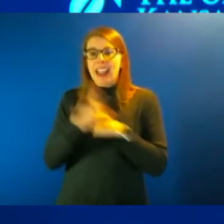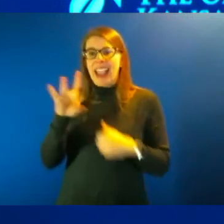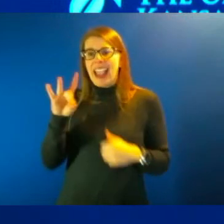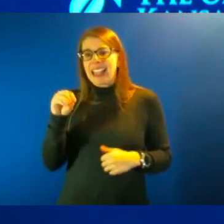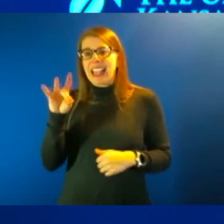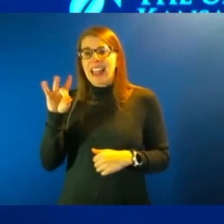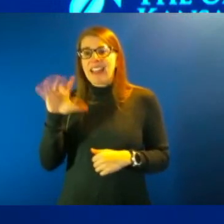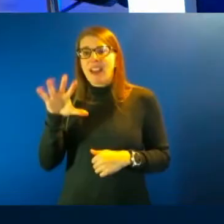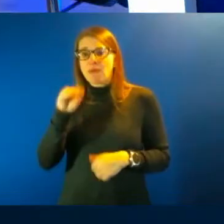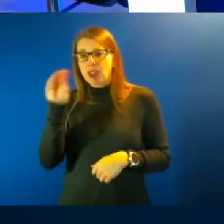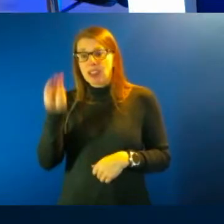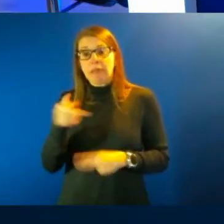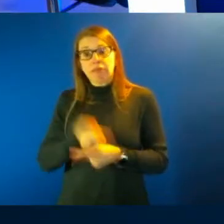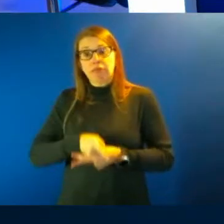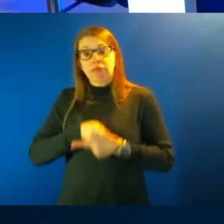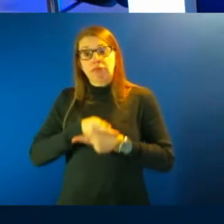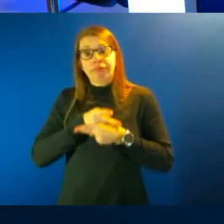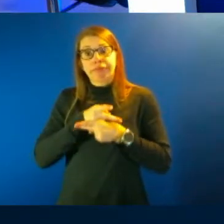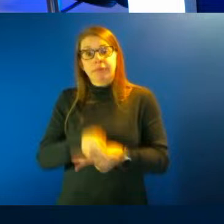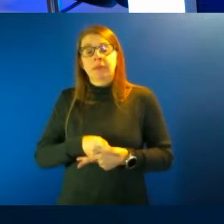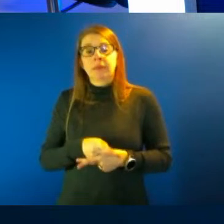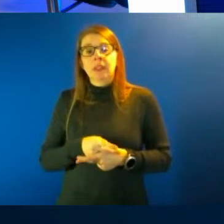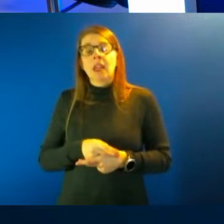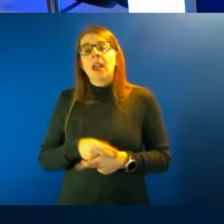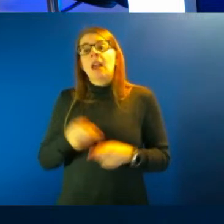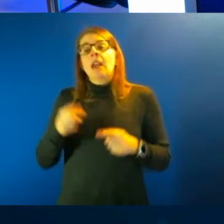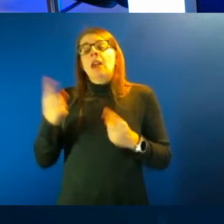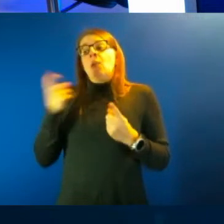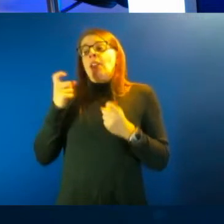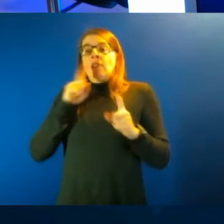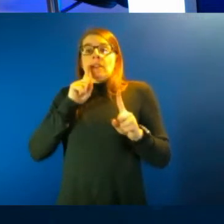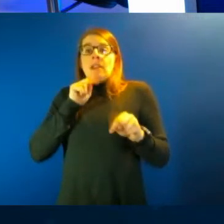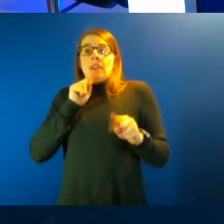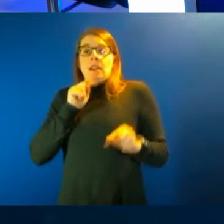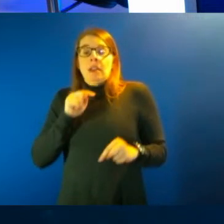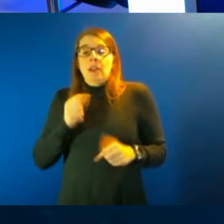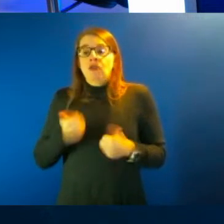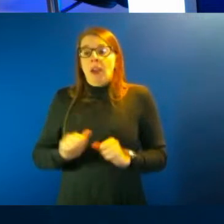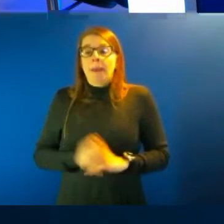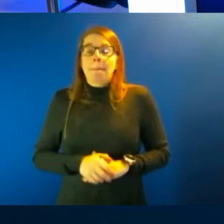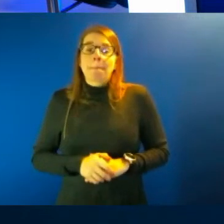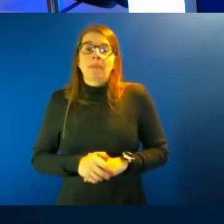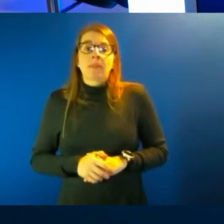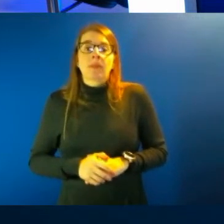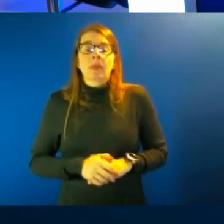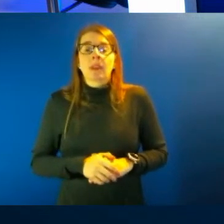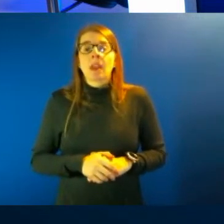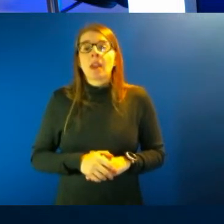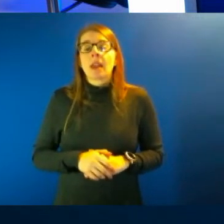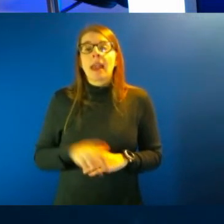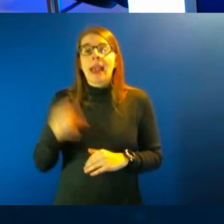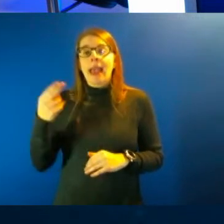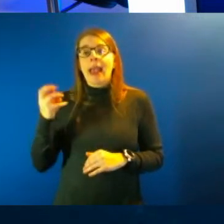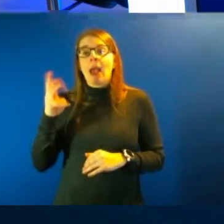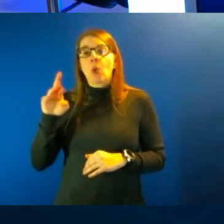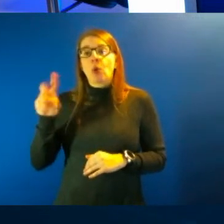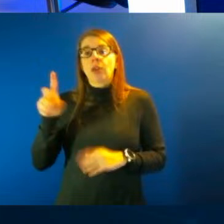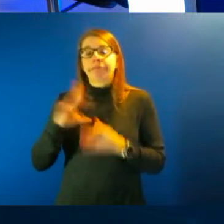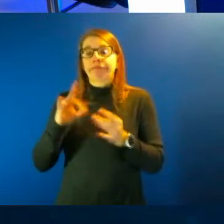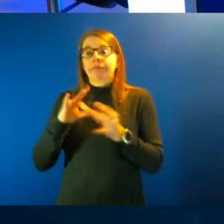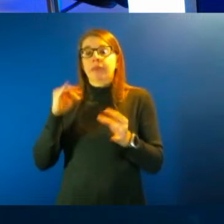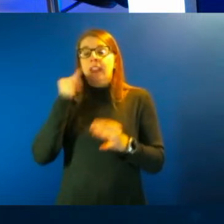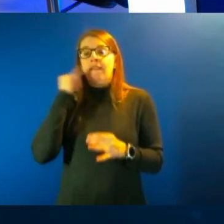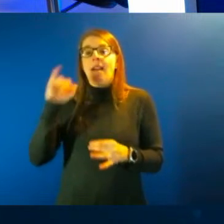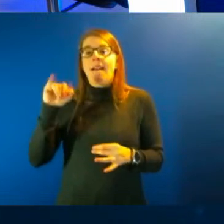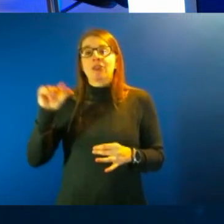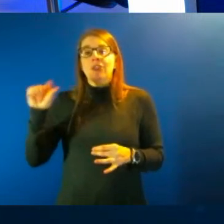beware. Okay, I'm going to try to rapid fire through a few questions for folks because we got some other things we got to get to. Okay, Howard says, if we do an IgG